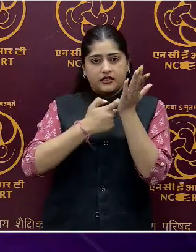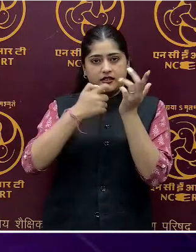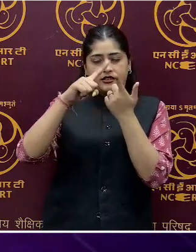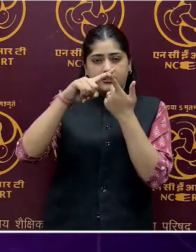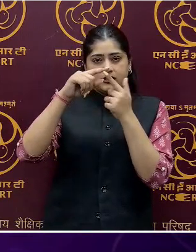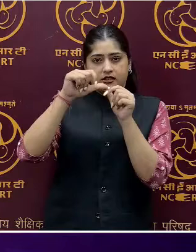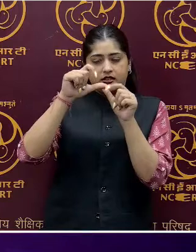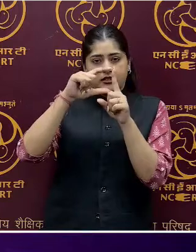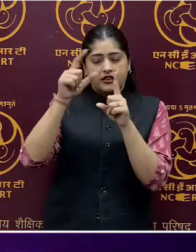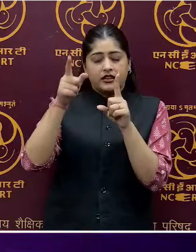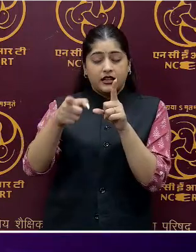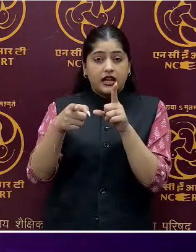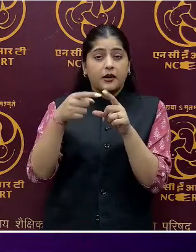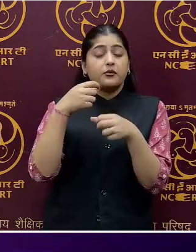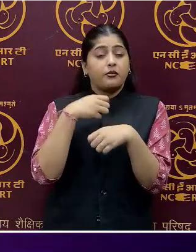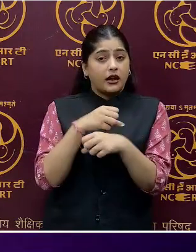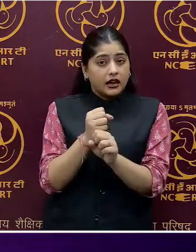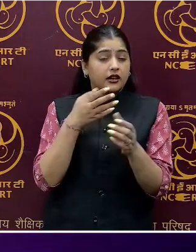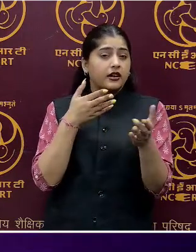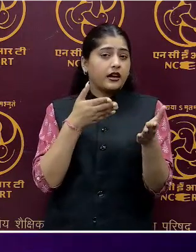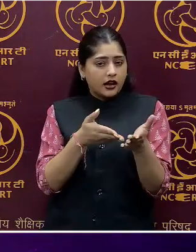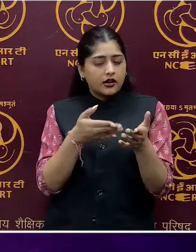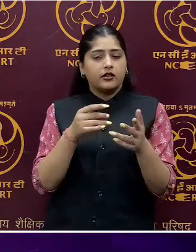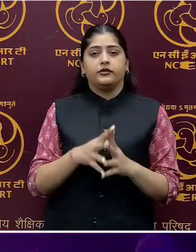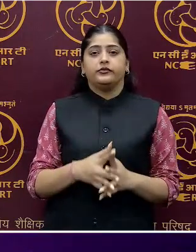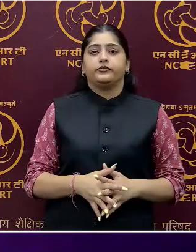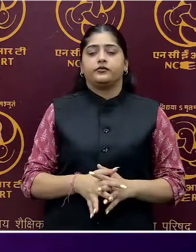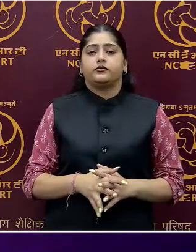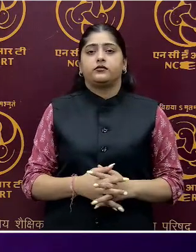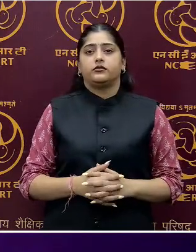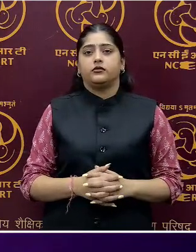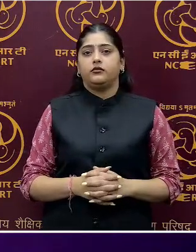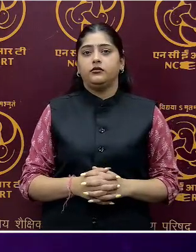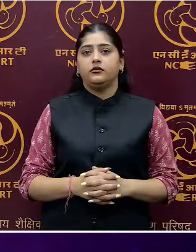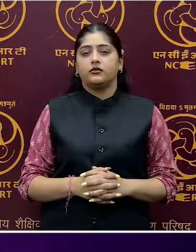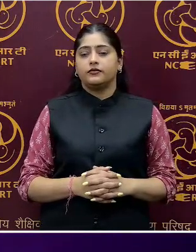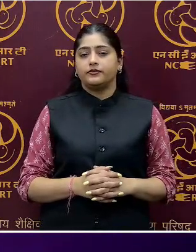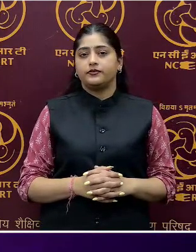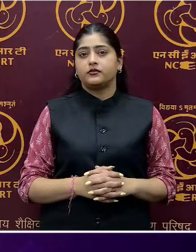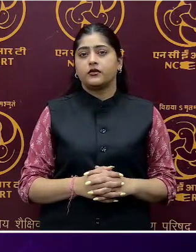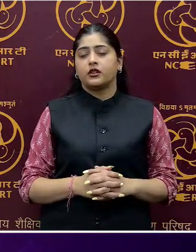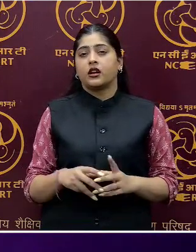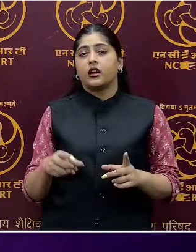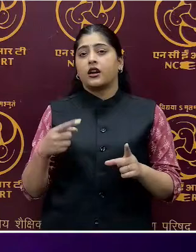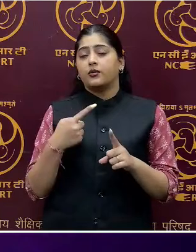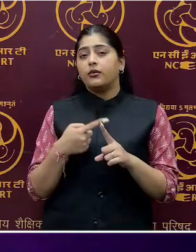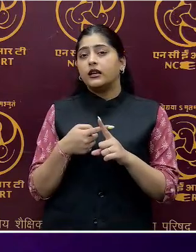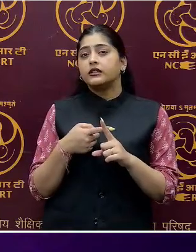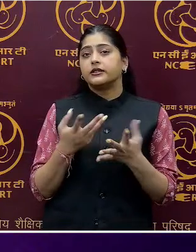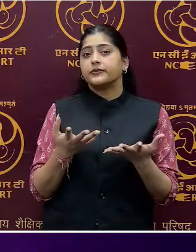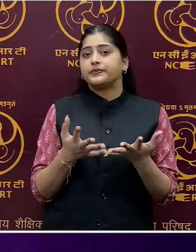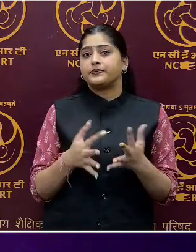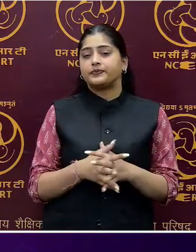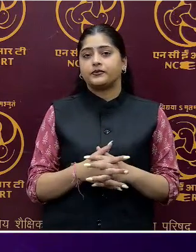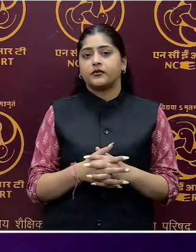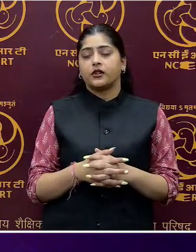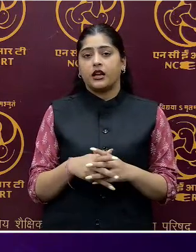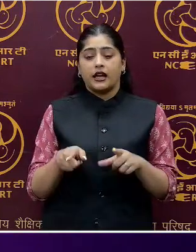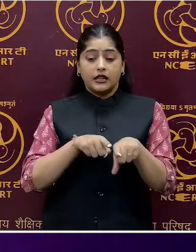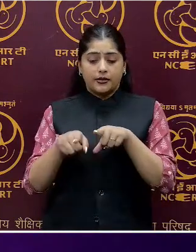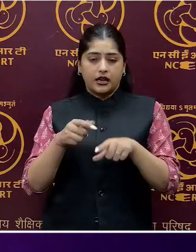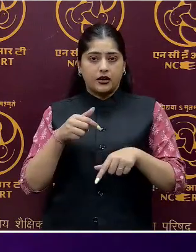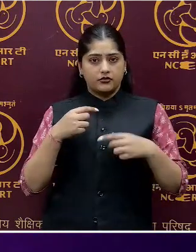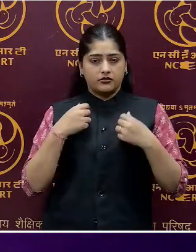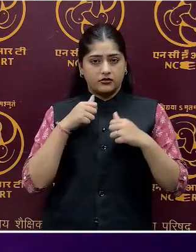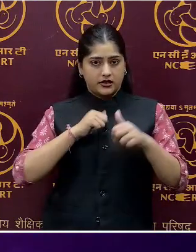made of the thread that is spun on charkha. So you can also say like whatever we are wearing, this is